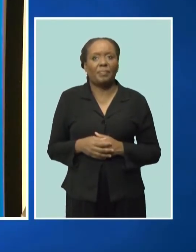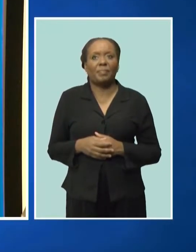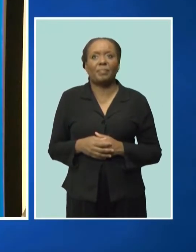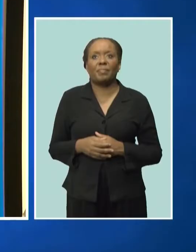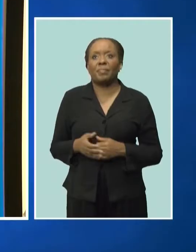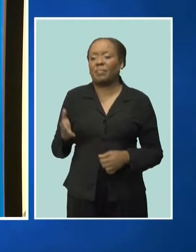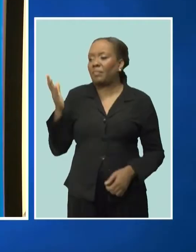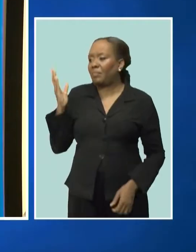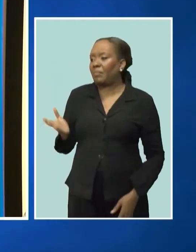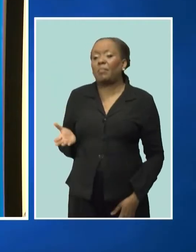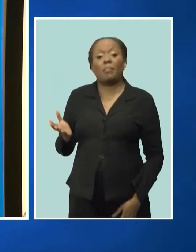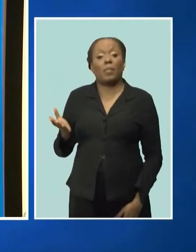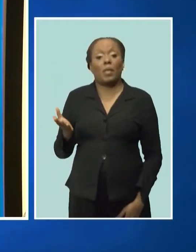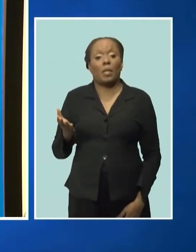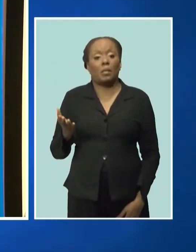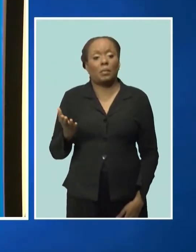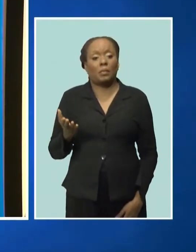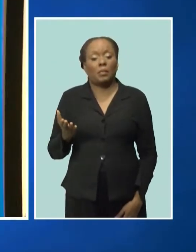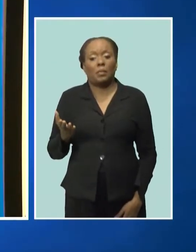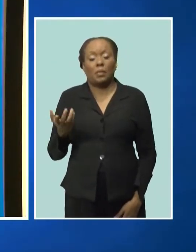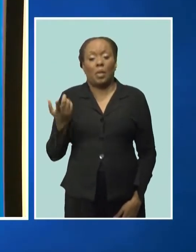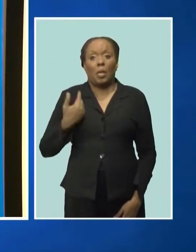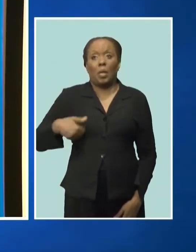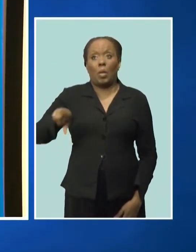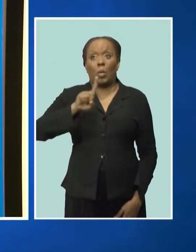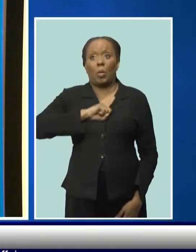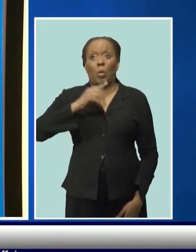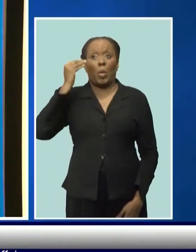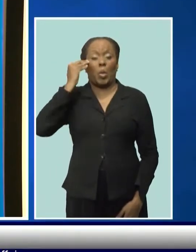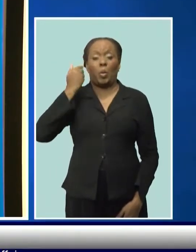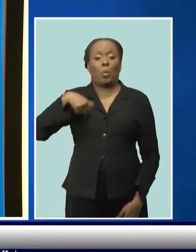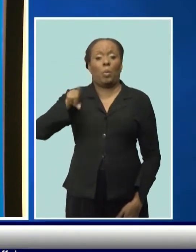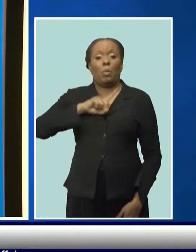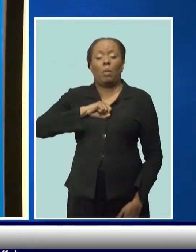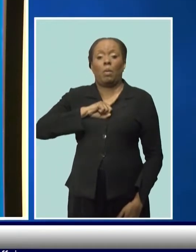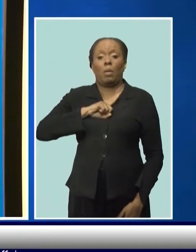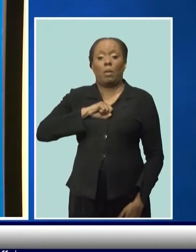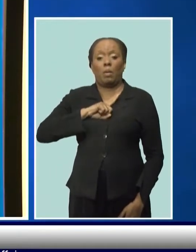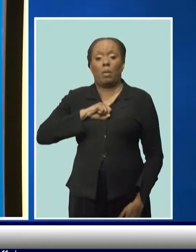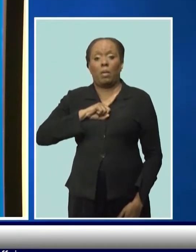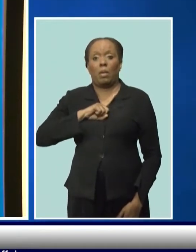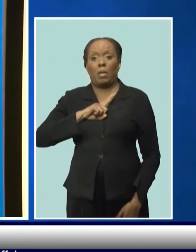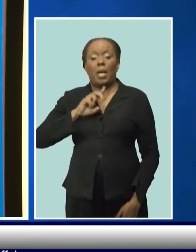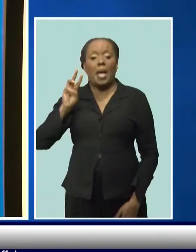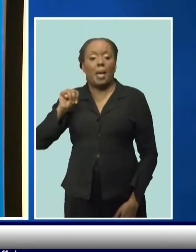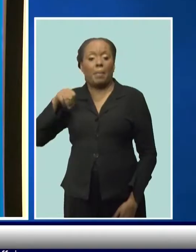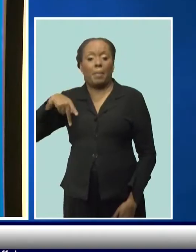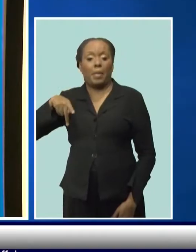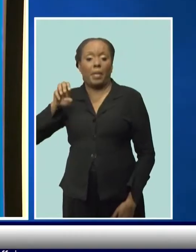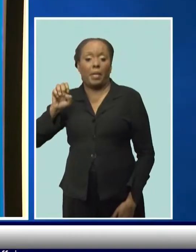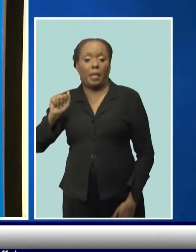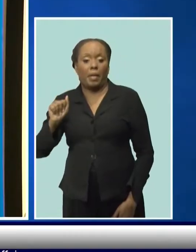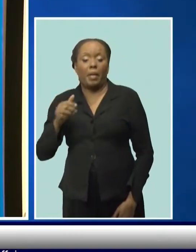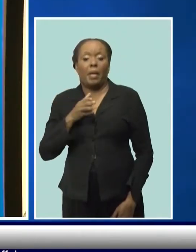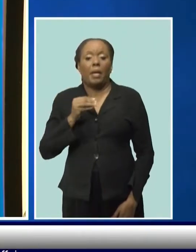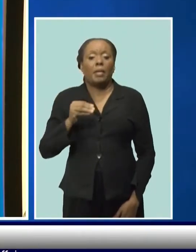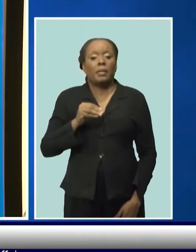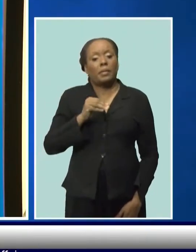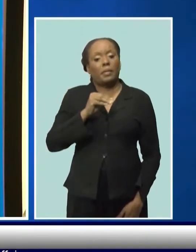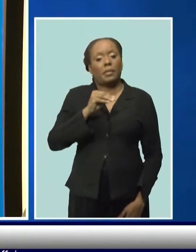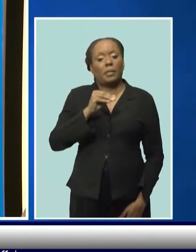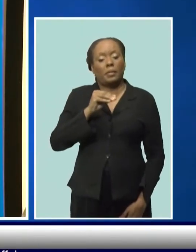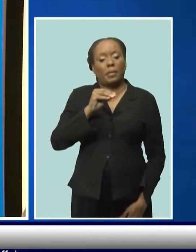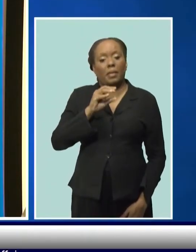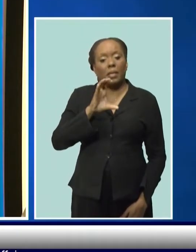One of the measures that we have taken in partnership with the KFA School of Business, University of the West Indies, is to